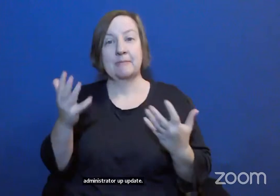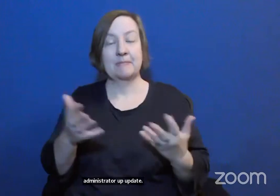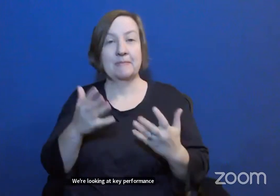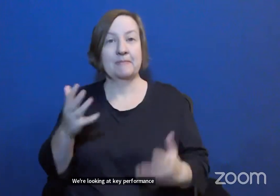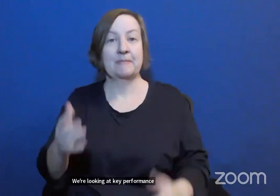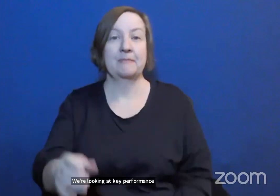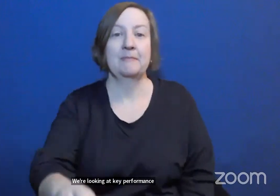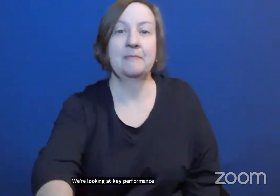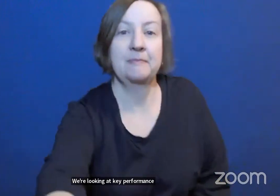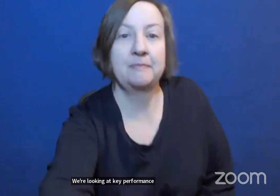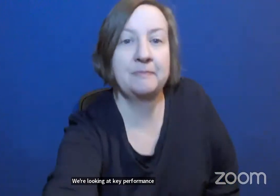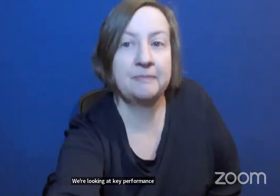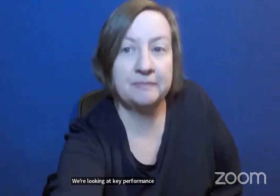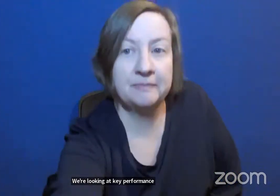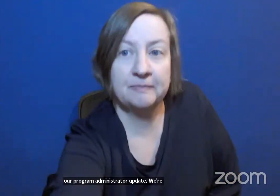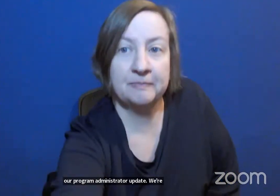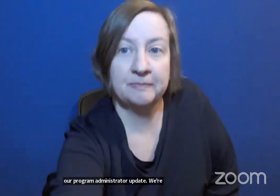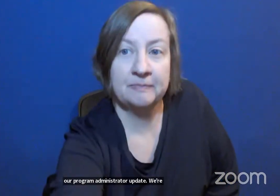Aiden,